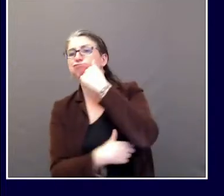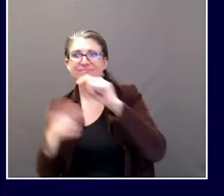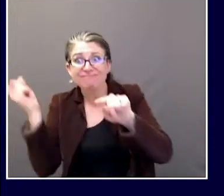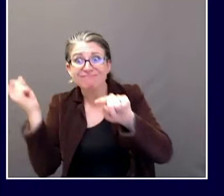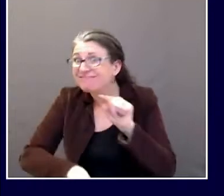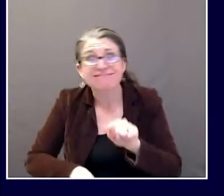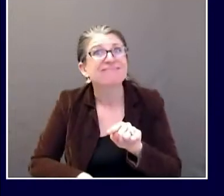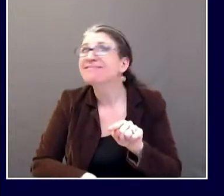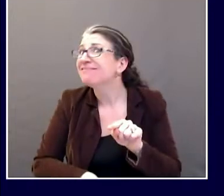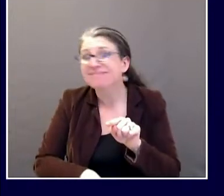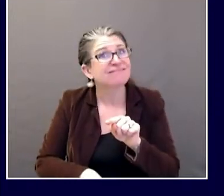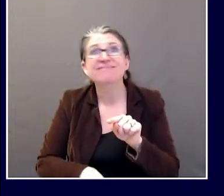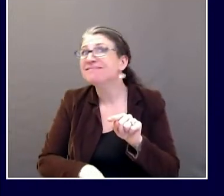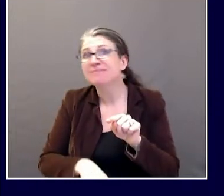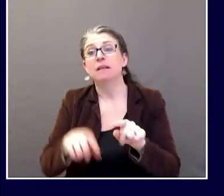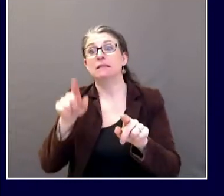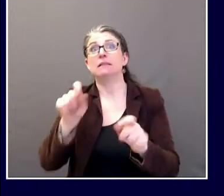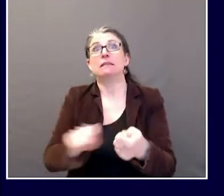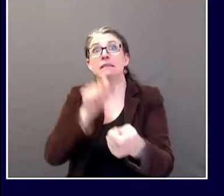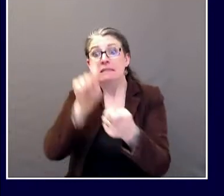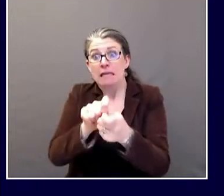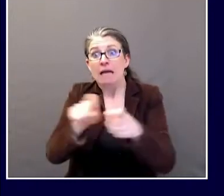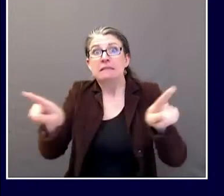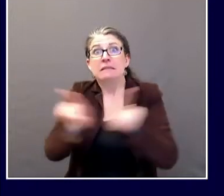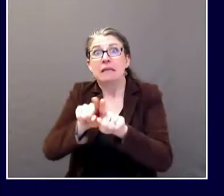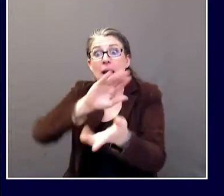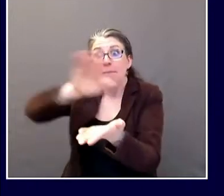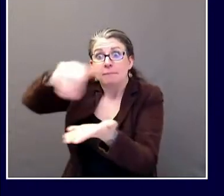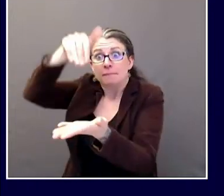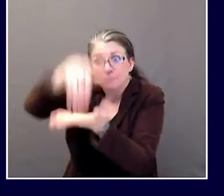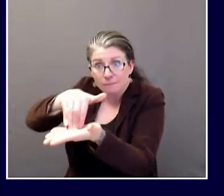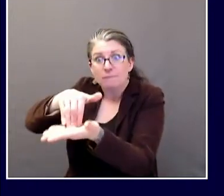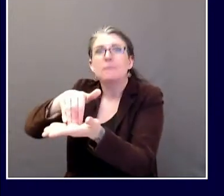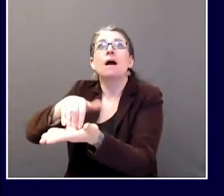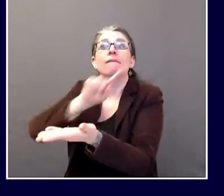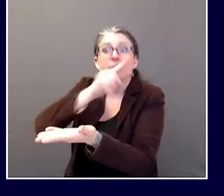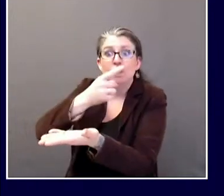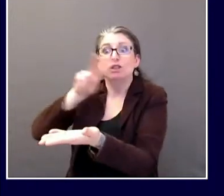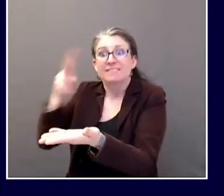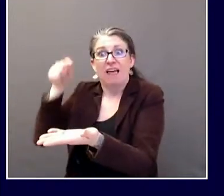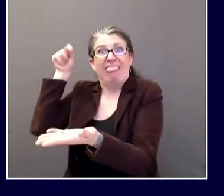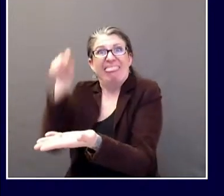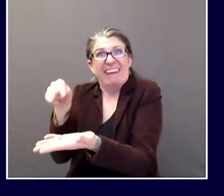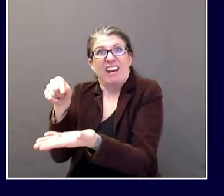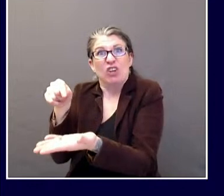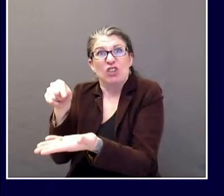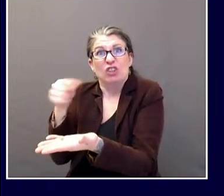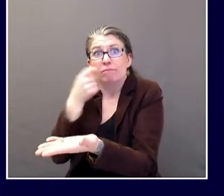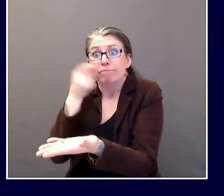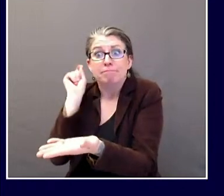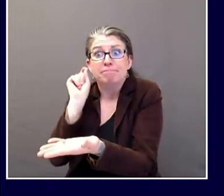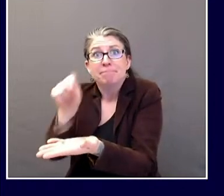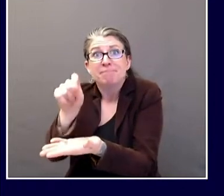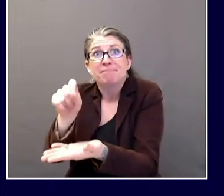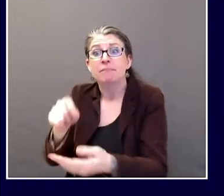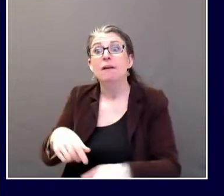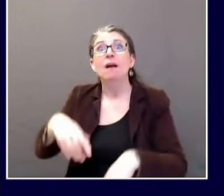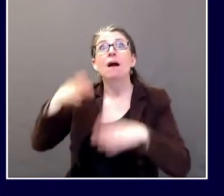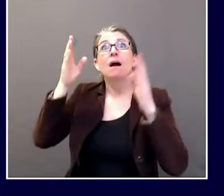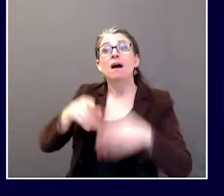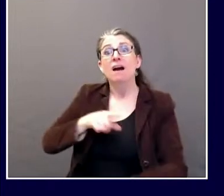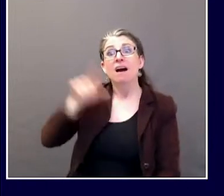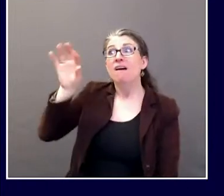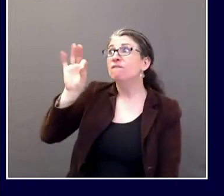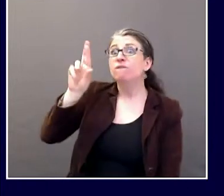your second dose in Sanford, that second dose may not be there. If you're planning on traveling across county lines in